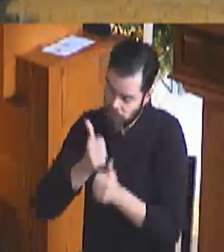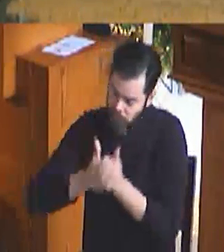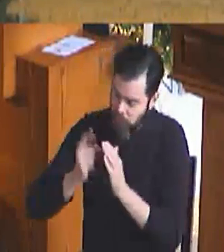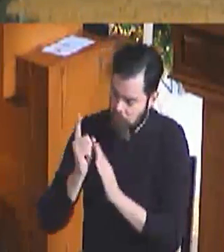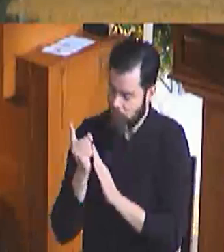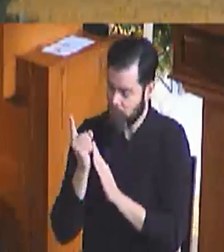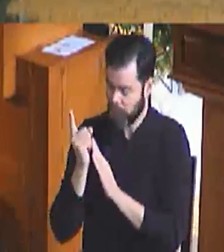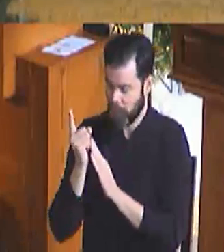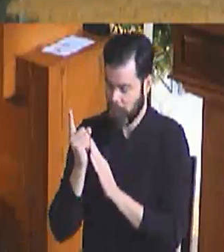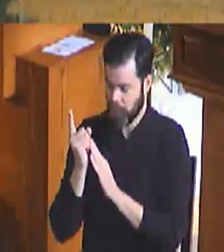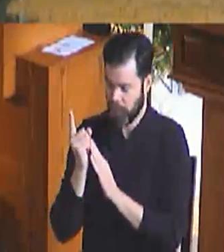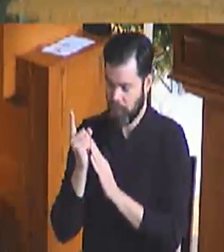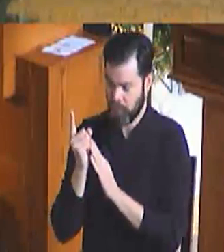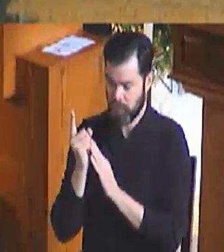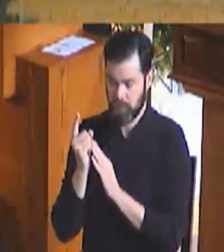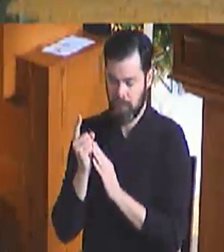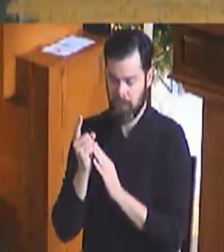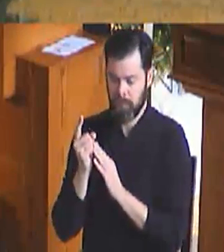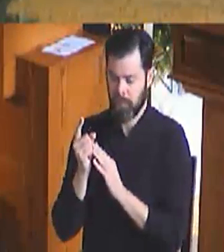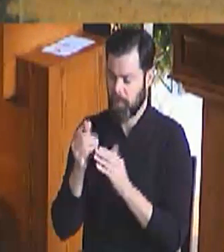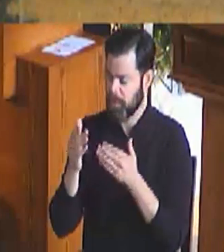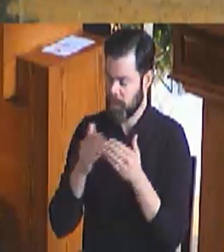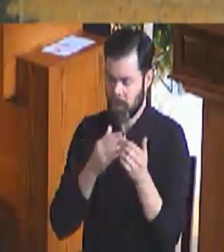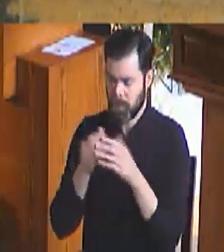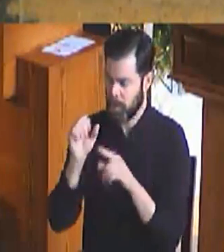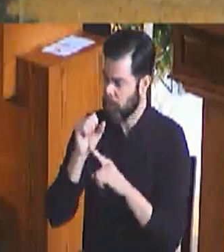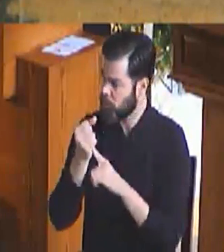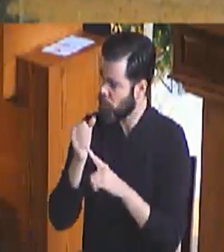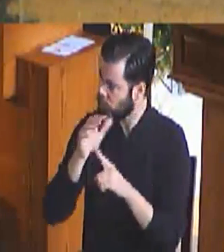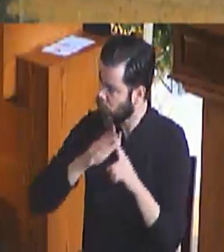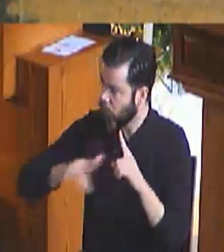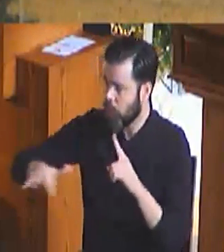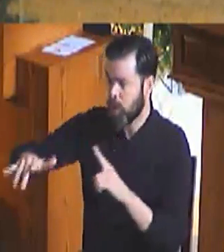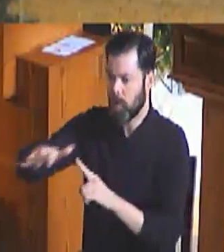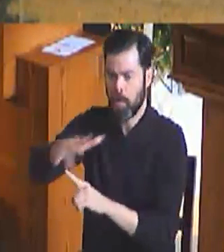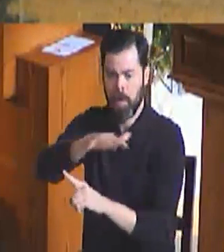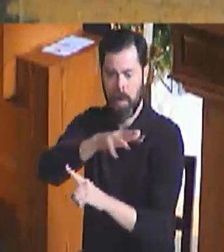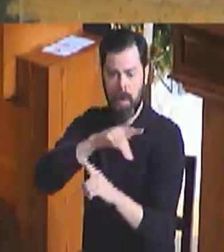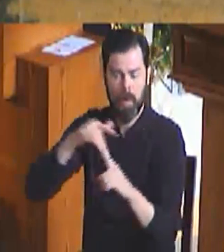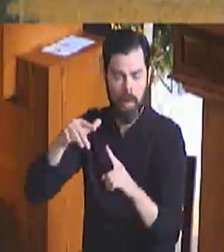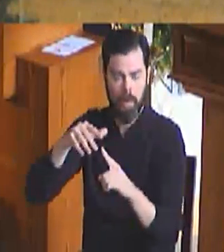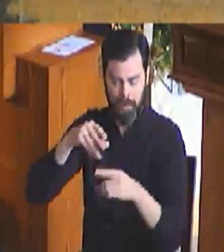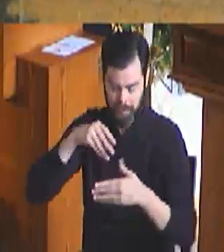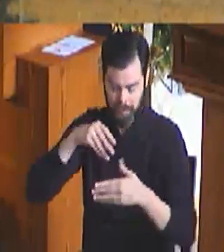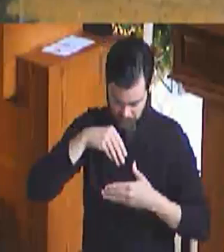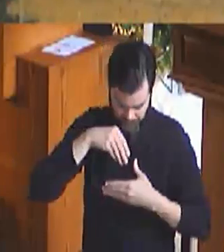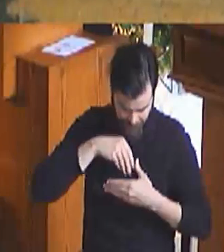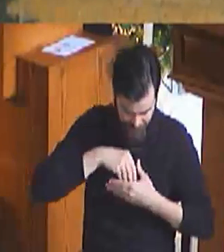matter what the conditions about us or our world.